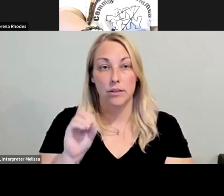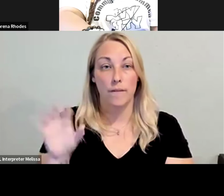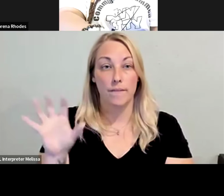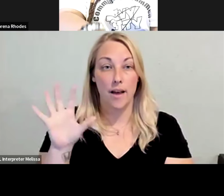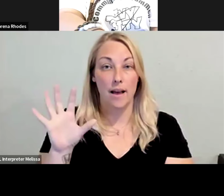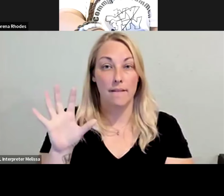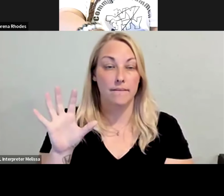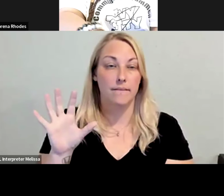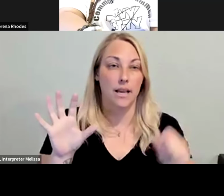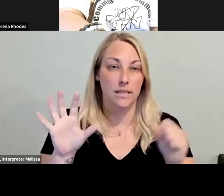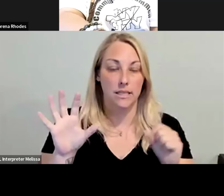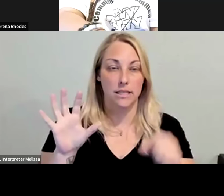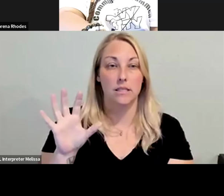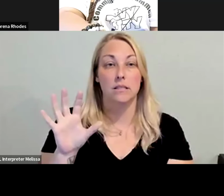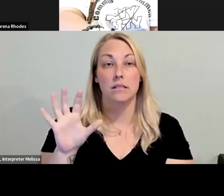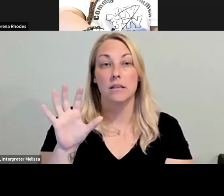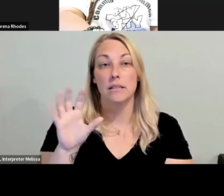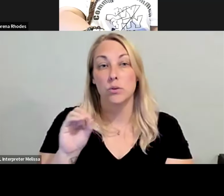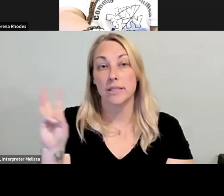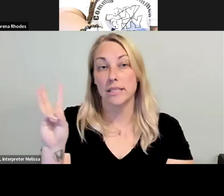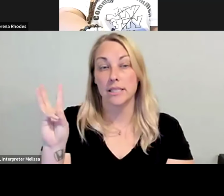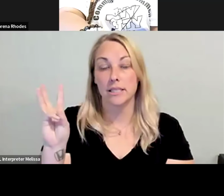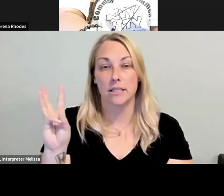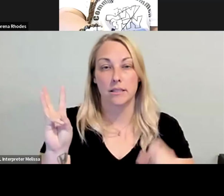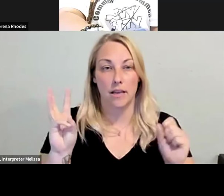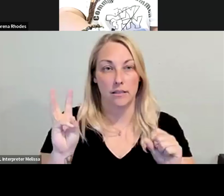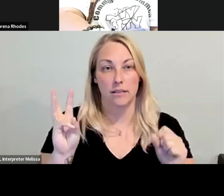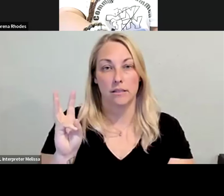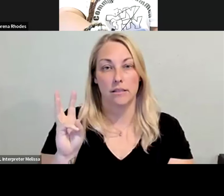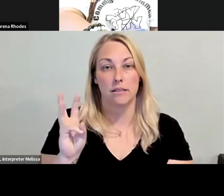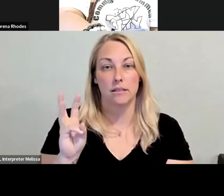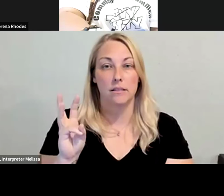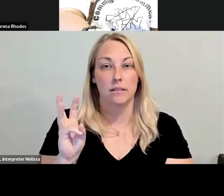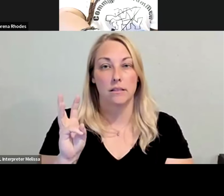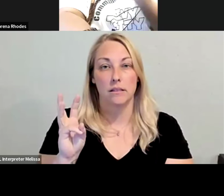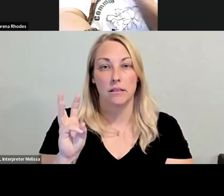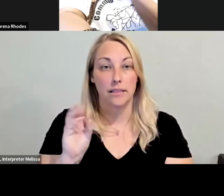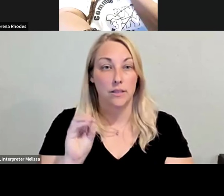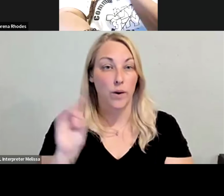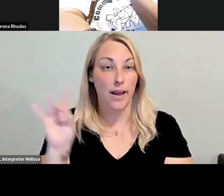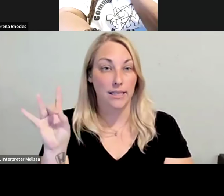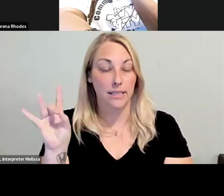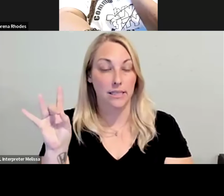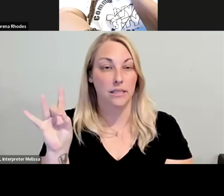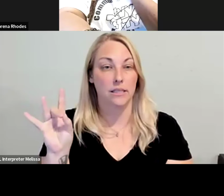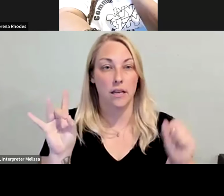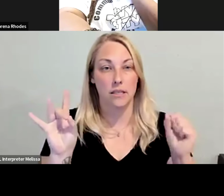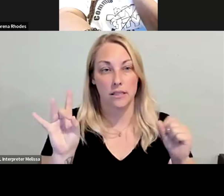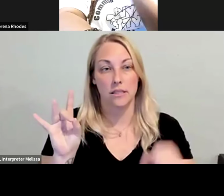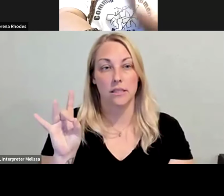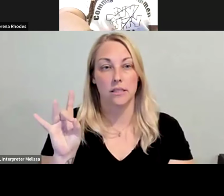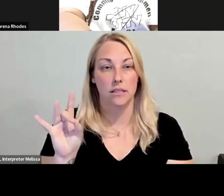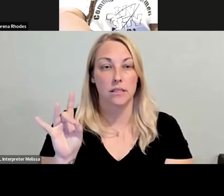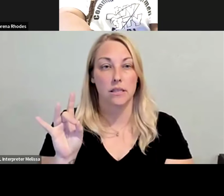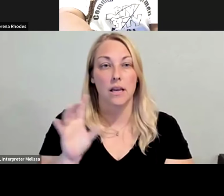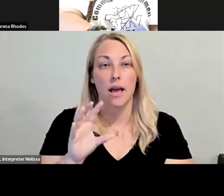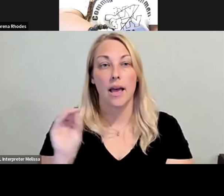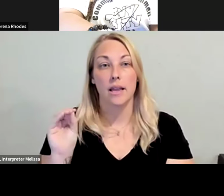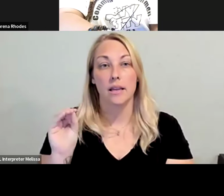5D05 is a yes, 5D06, Yes. 5D08, Yeah. yes,